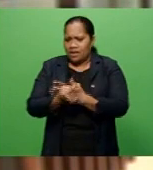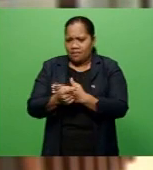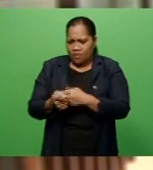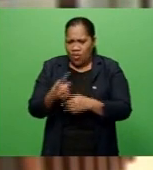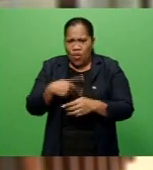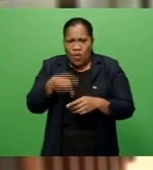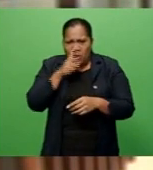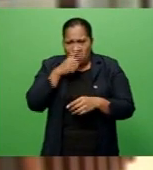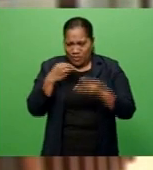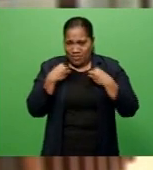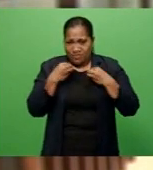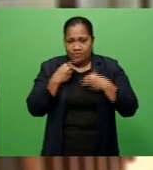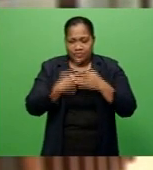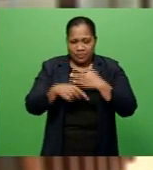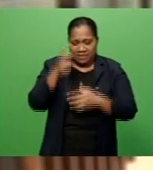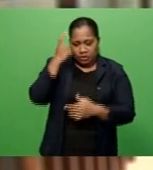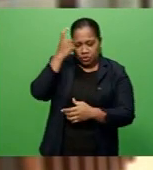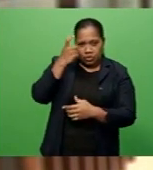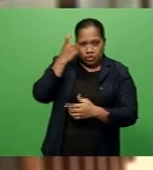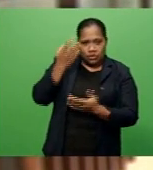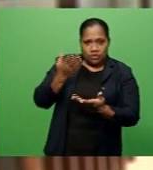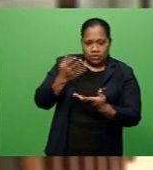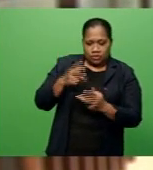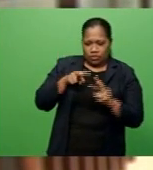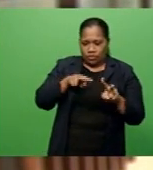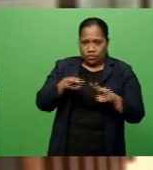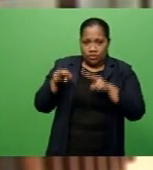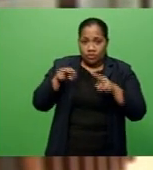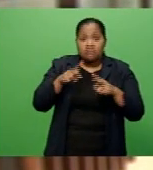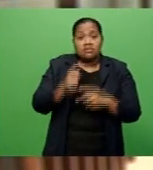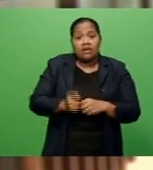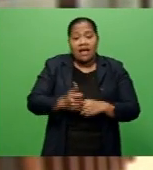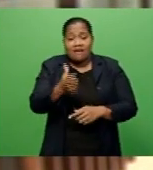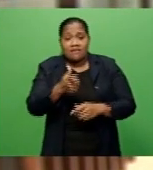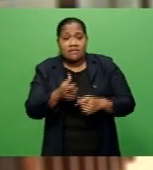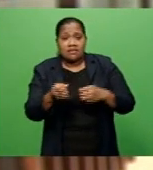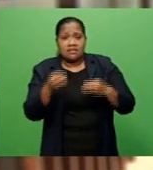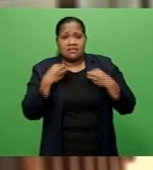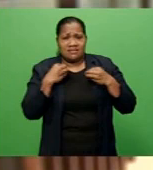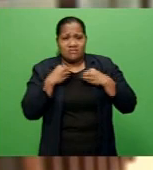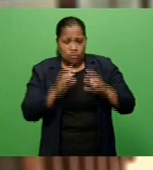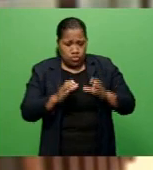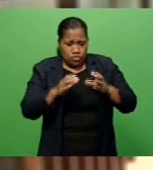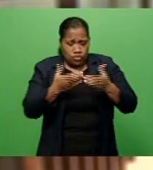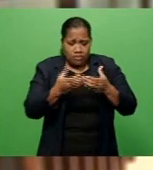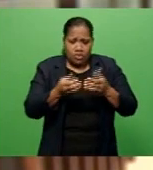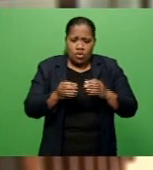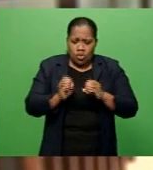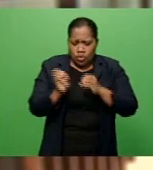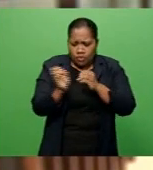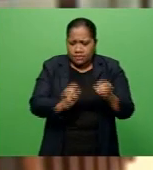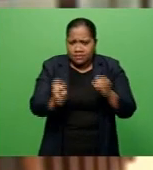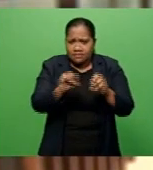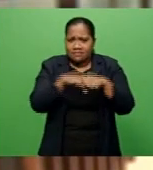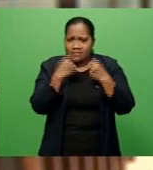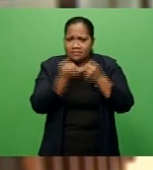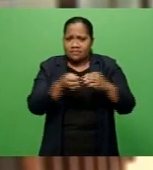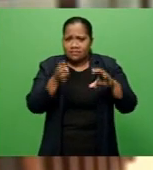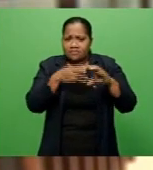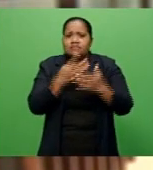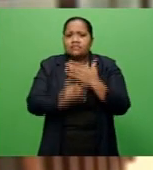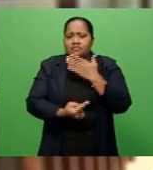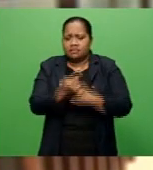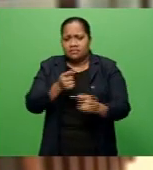Street is bracing for more volatility after the retail investor groups organized via social media targeted hedge fund short